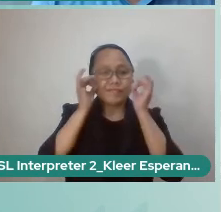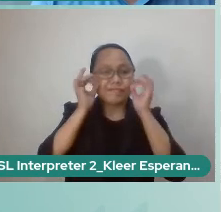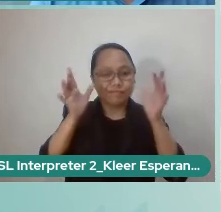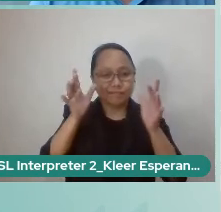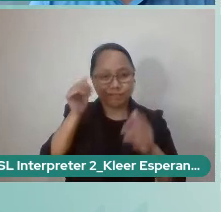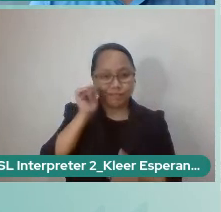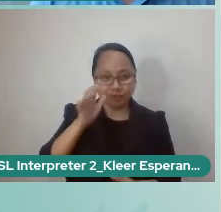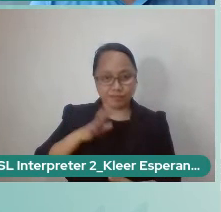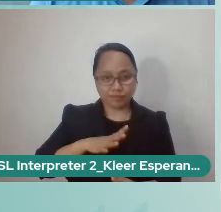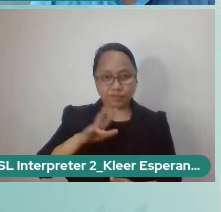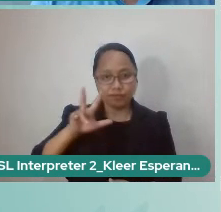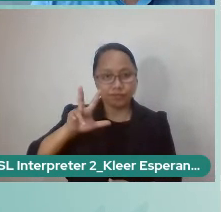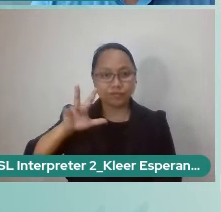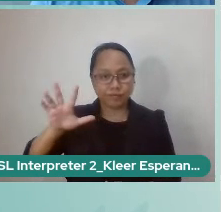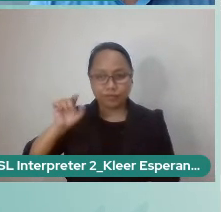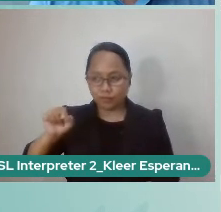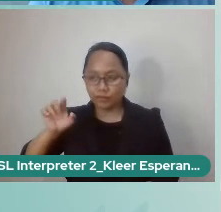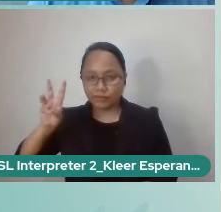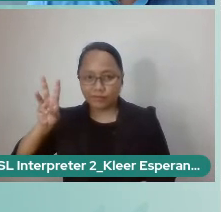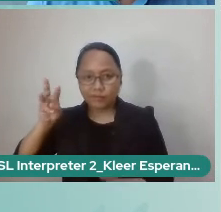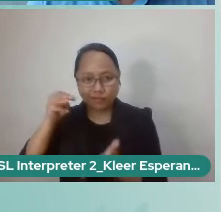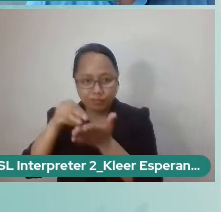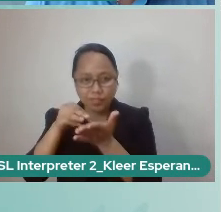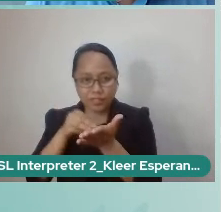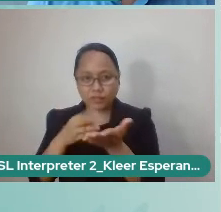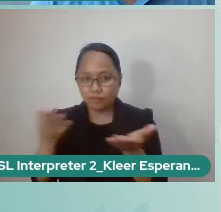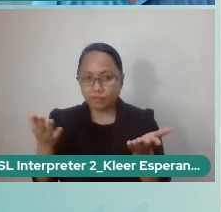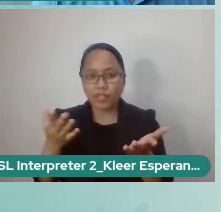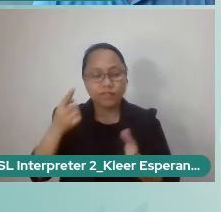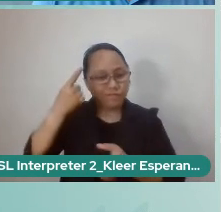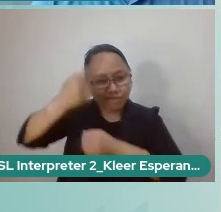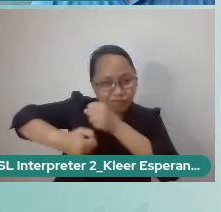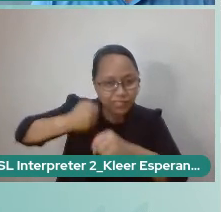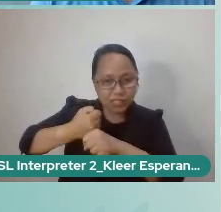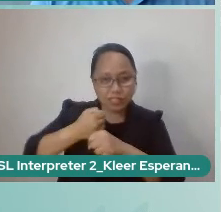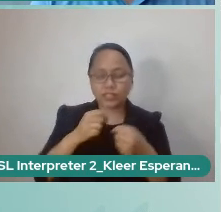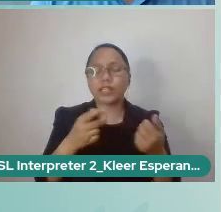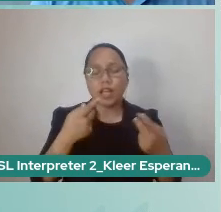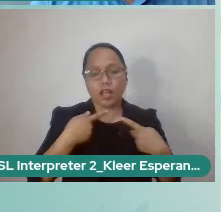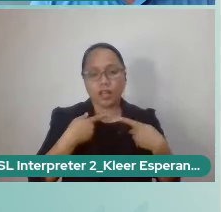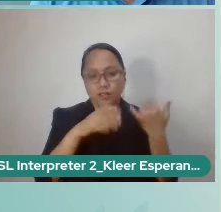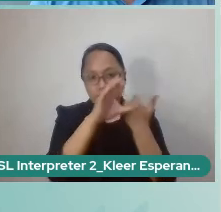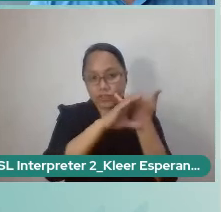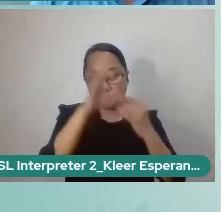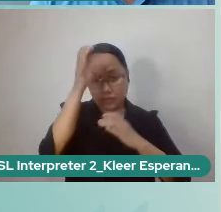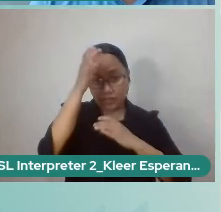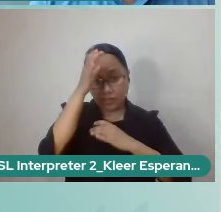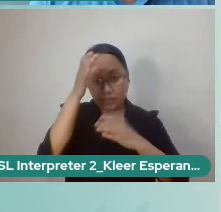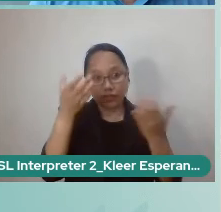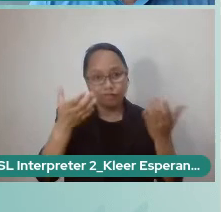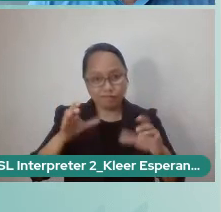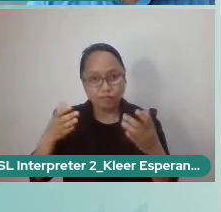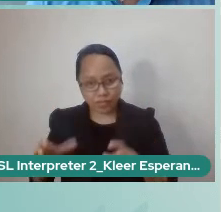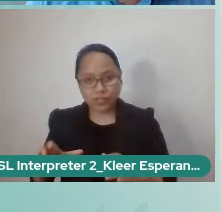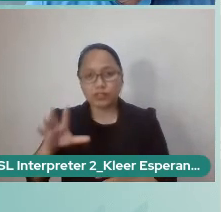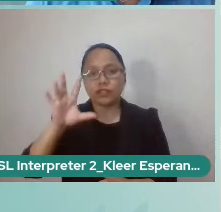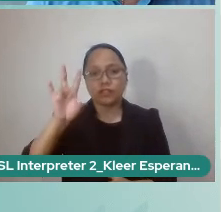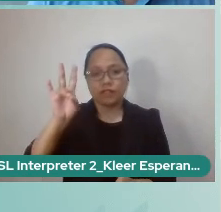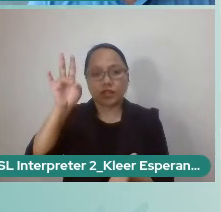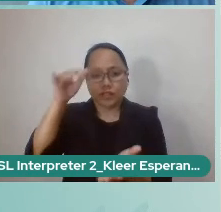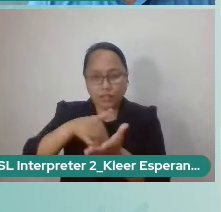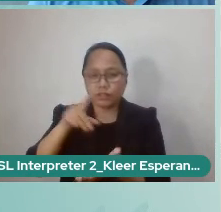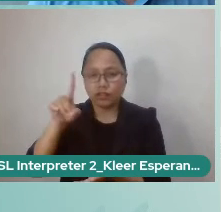of 2022 is at 110 million, and our cervical cancer new